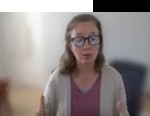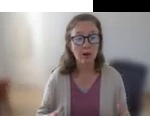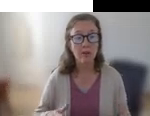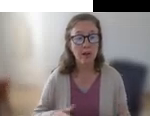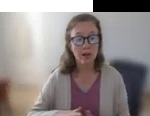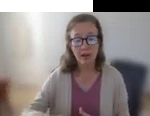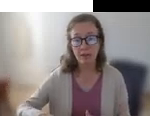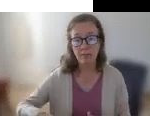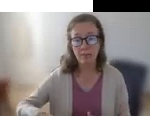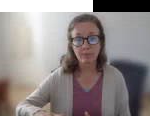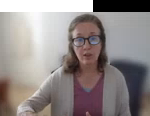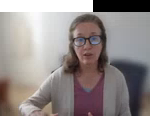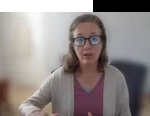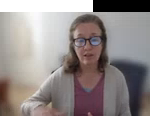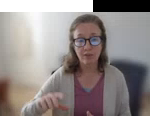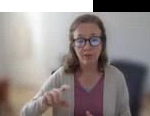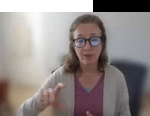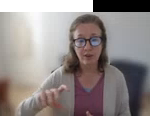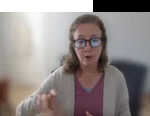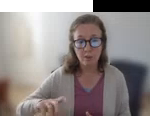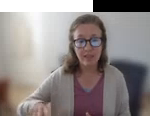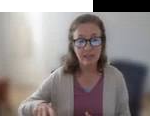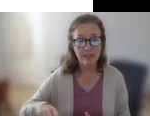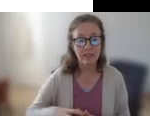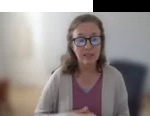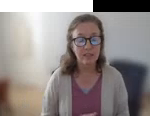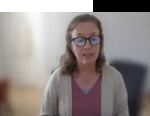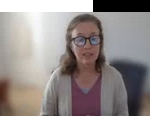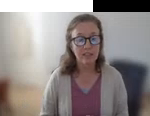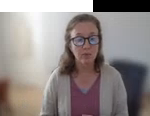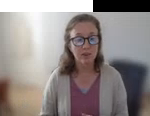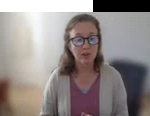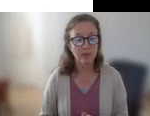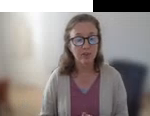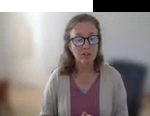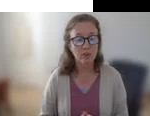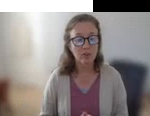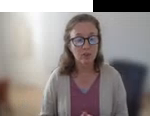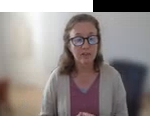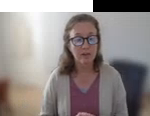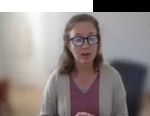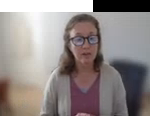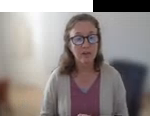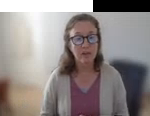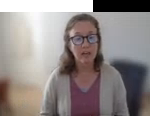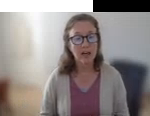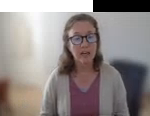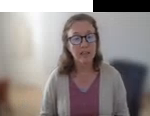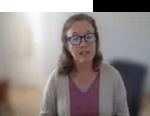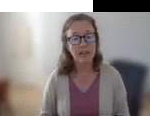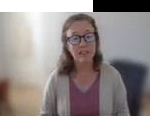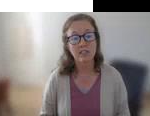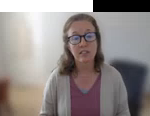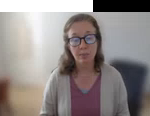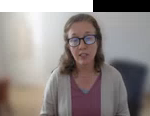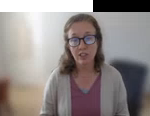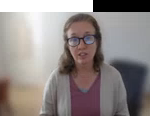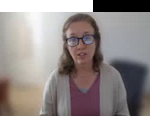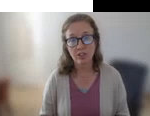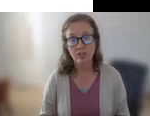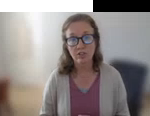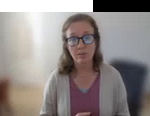a rollerball. If mobility is an issue with their fingers and wrists and arms, text